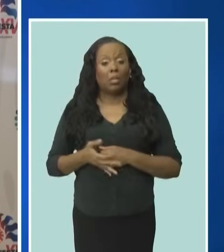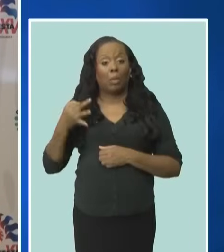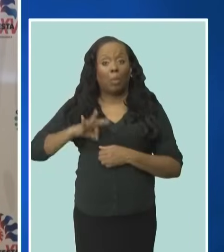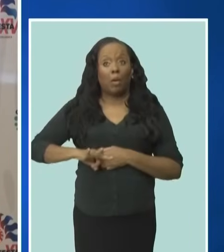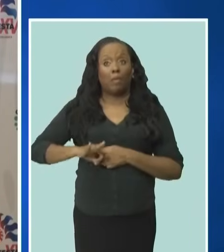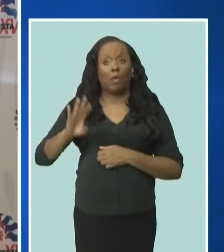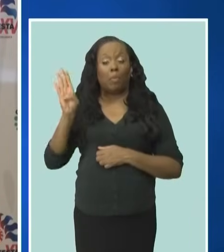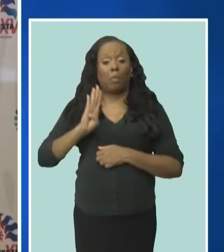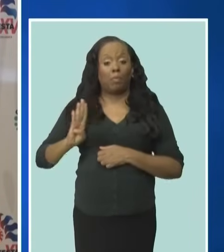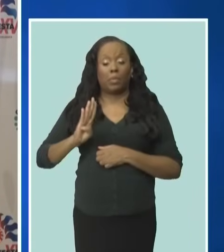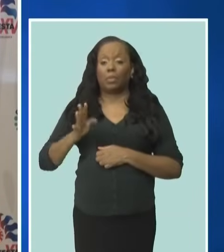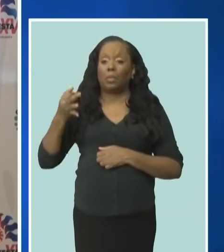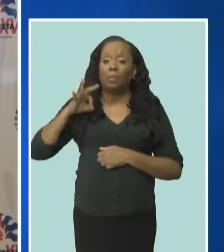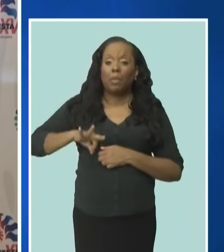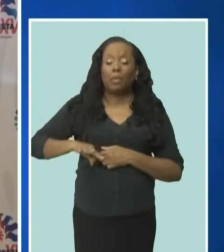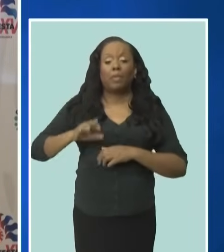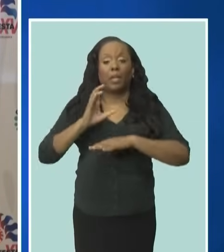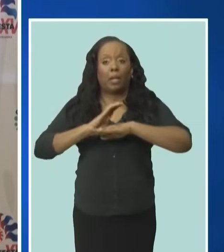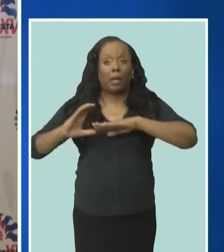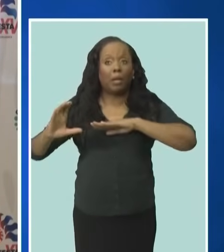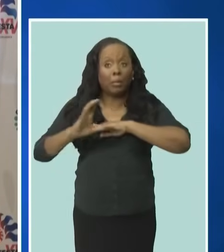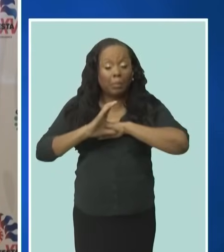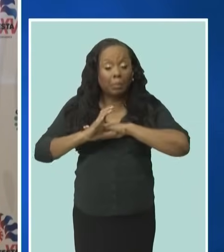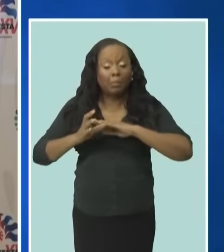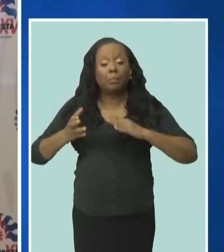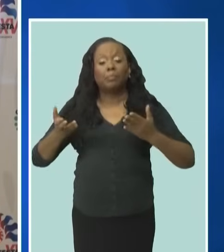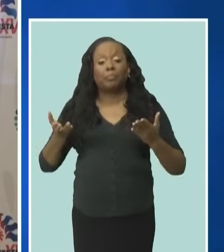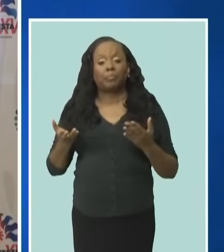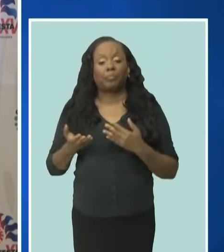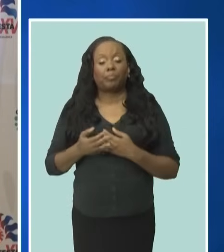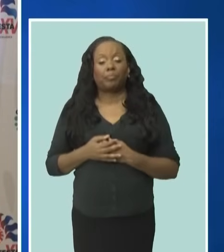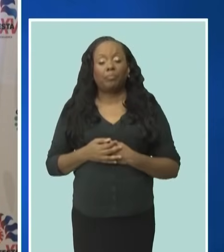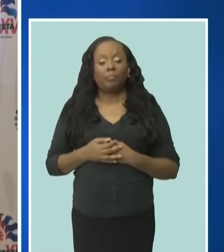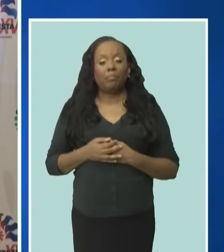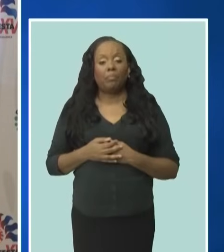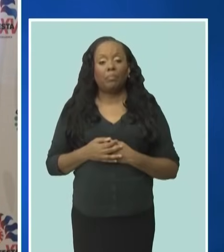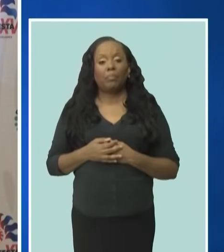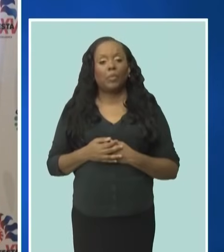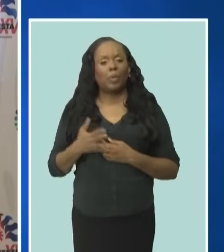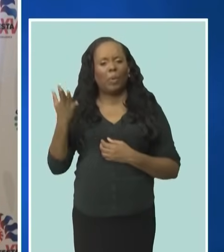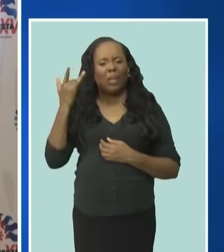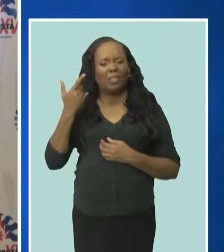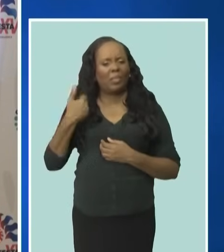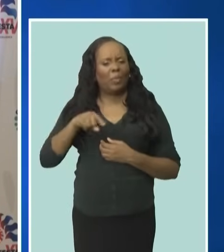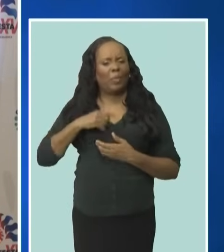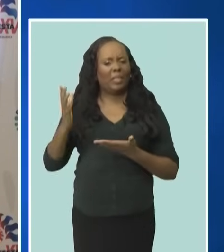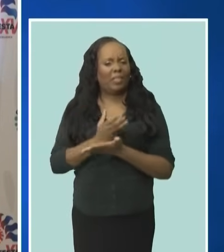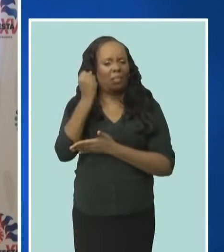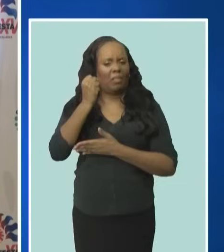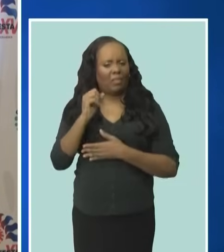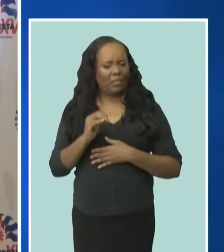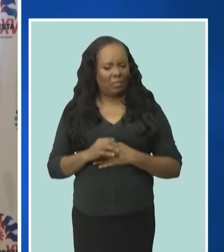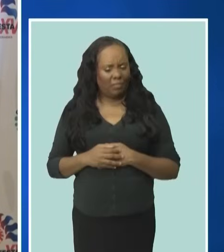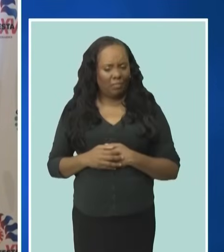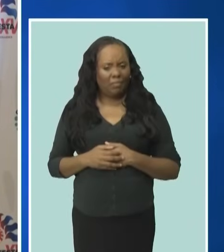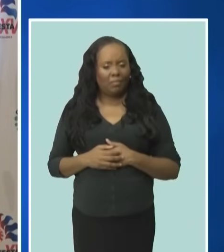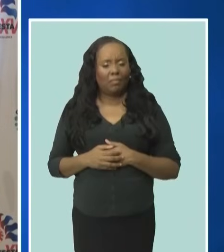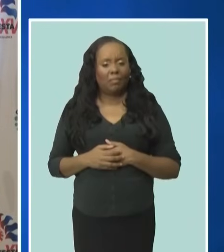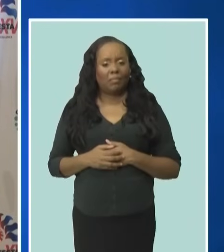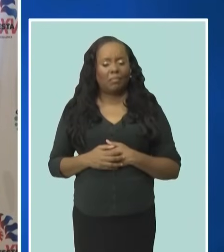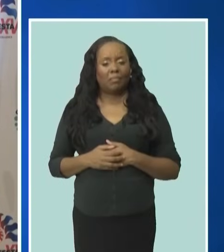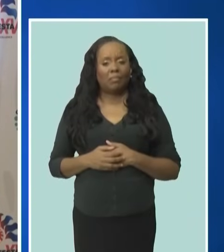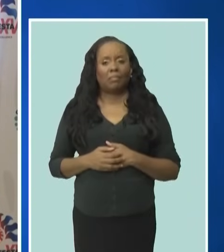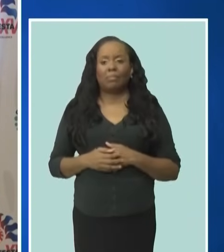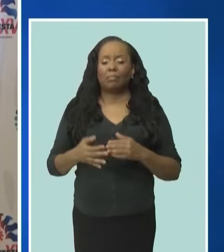region and to the people of the region, because we deserve it. Because this is a moment